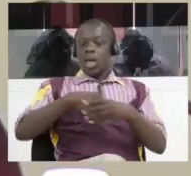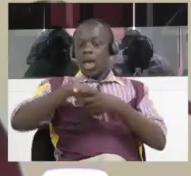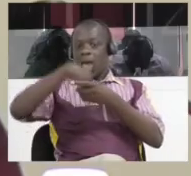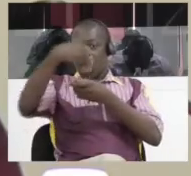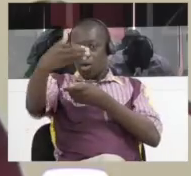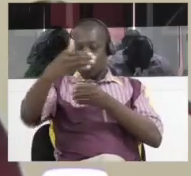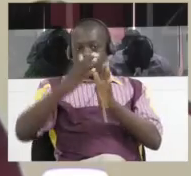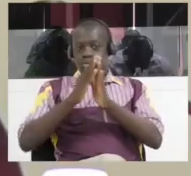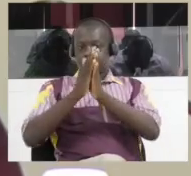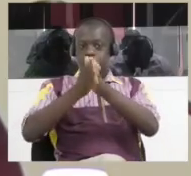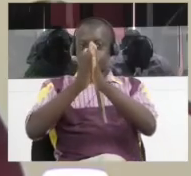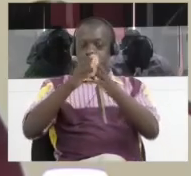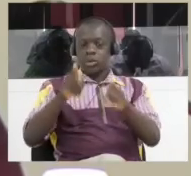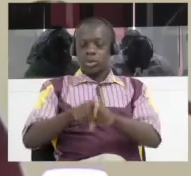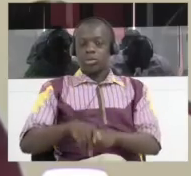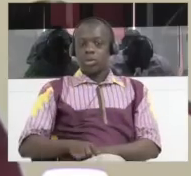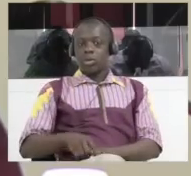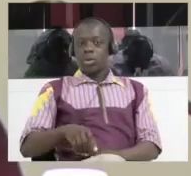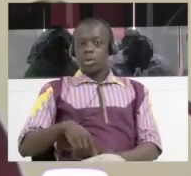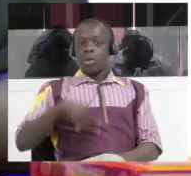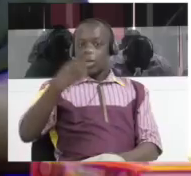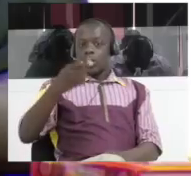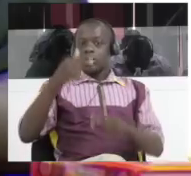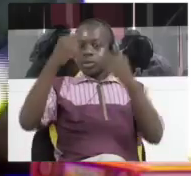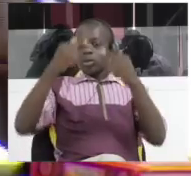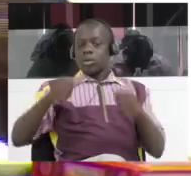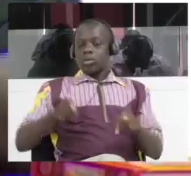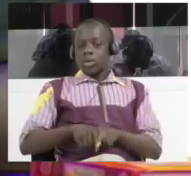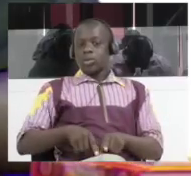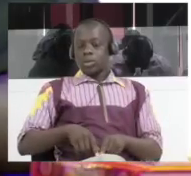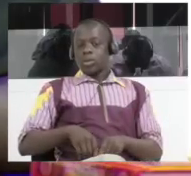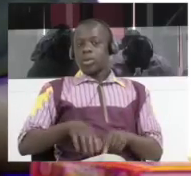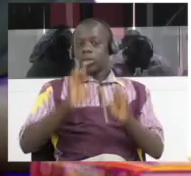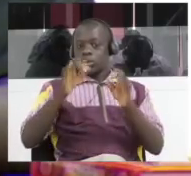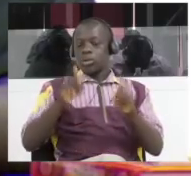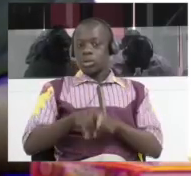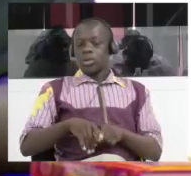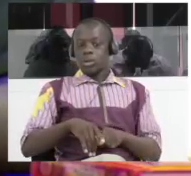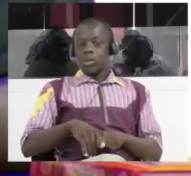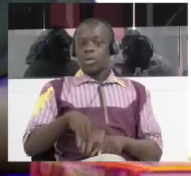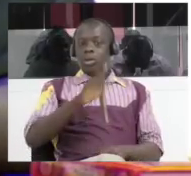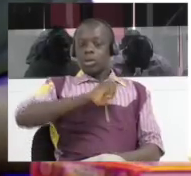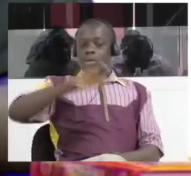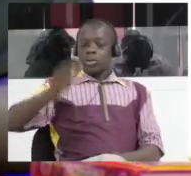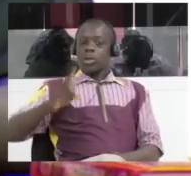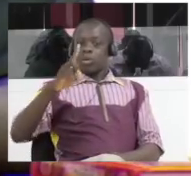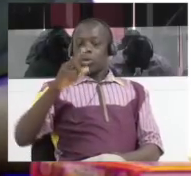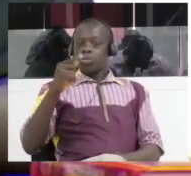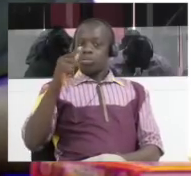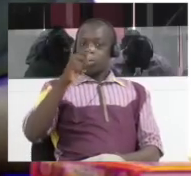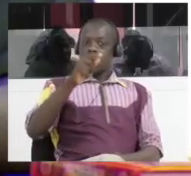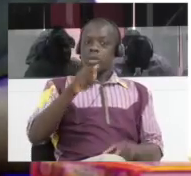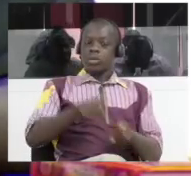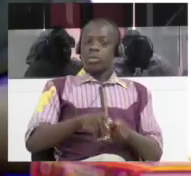out of their boat. And in my subsequent testimonies, I will state to this commission that at one point their